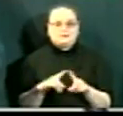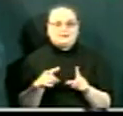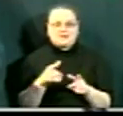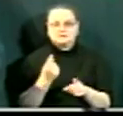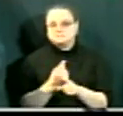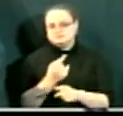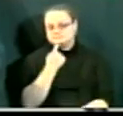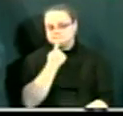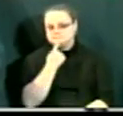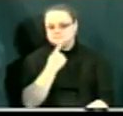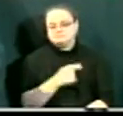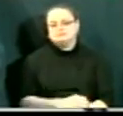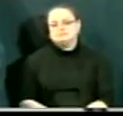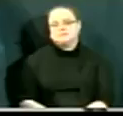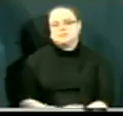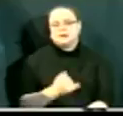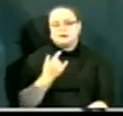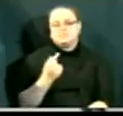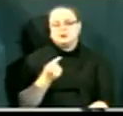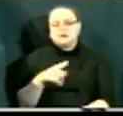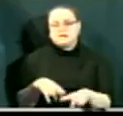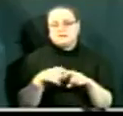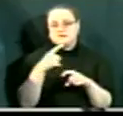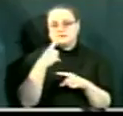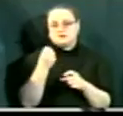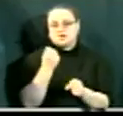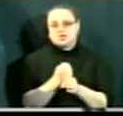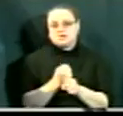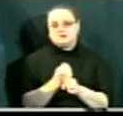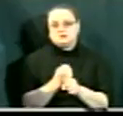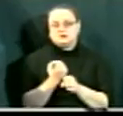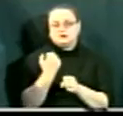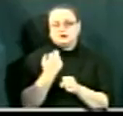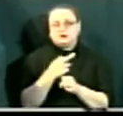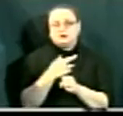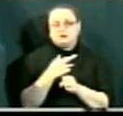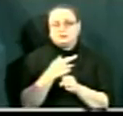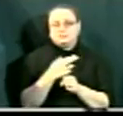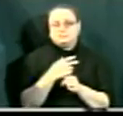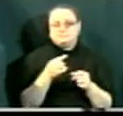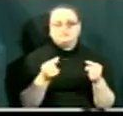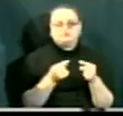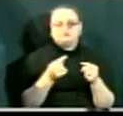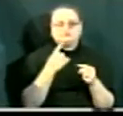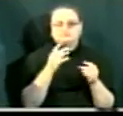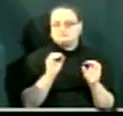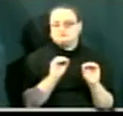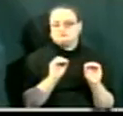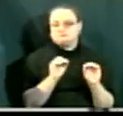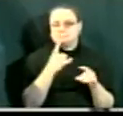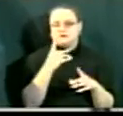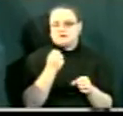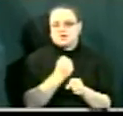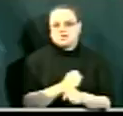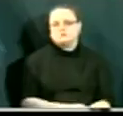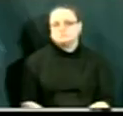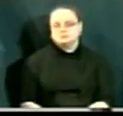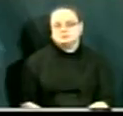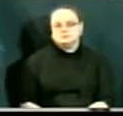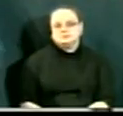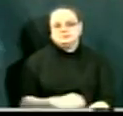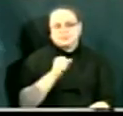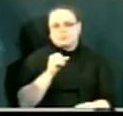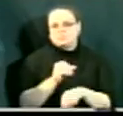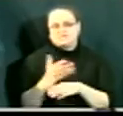accurate what you're saying, Ms. Bounds, that if we did the suspension for a year or held them harmless for a year to practice that, then it wouldn't